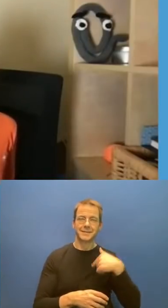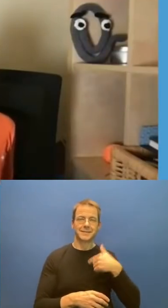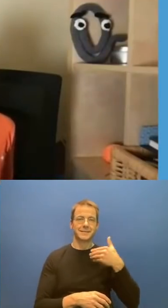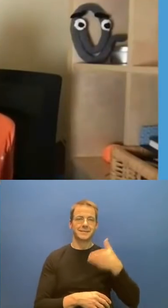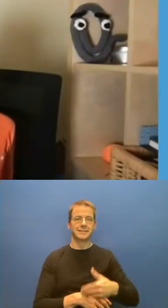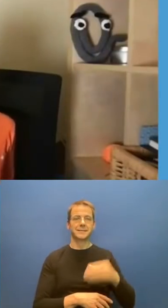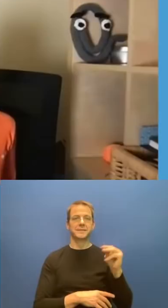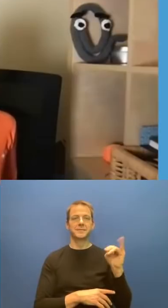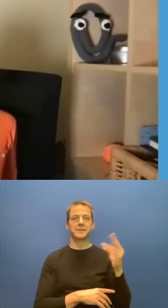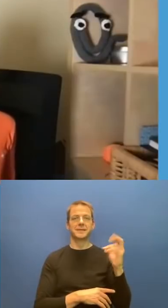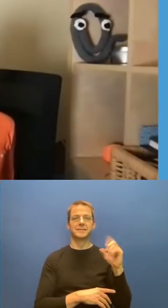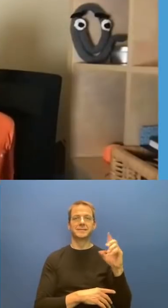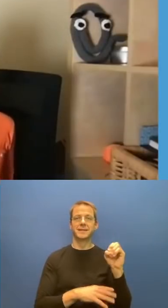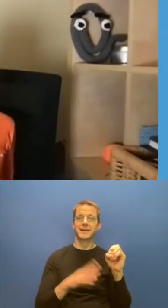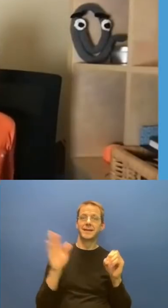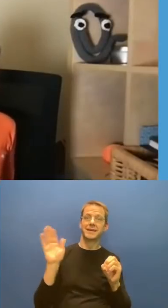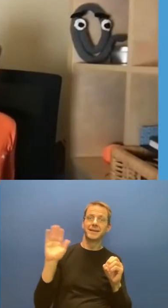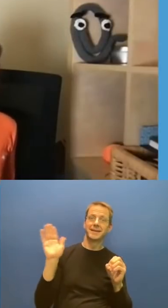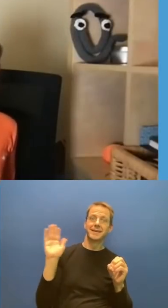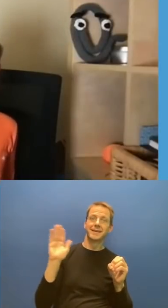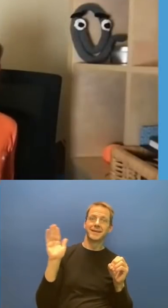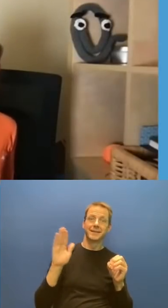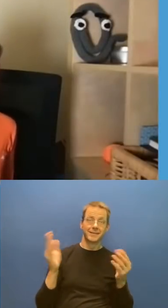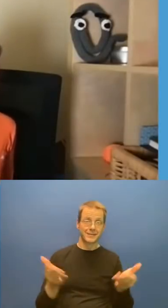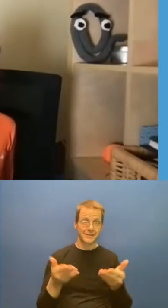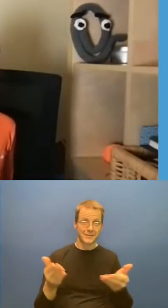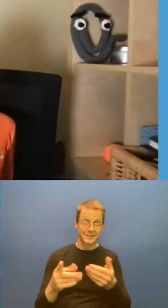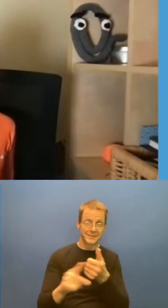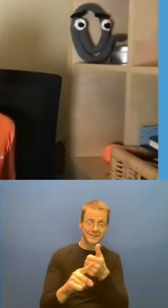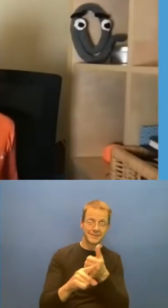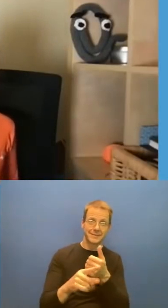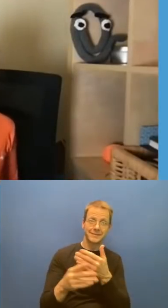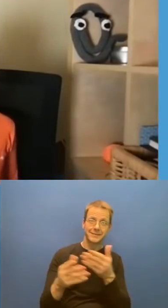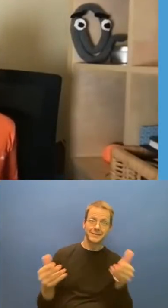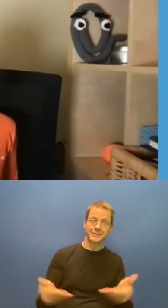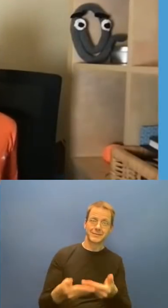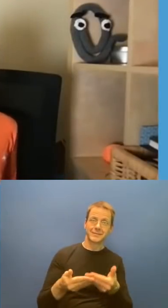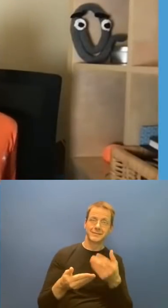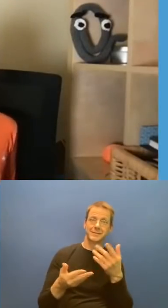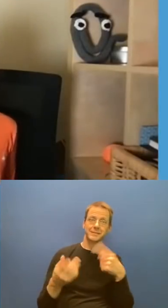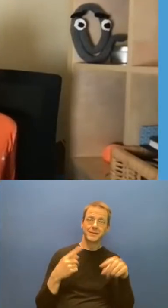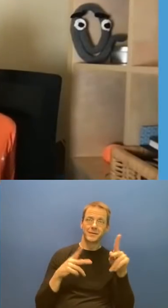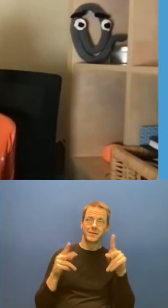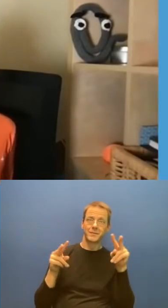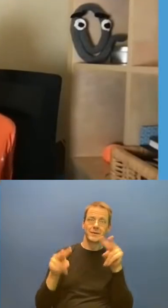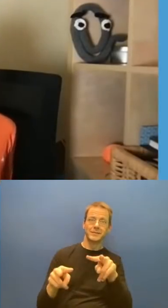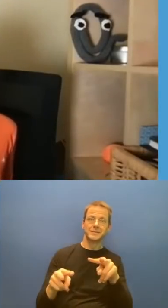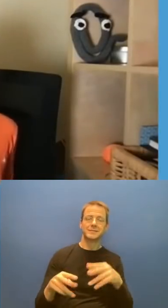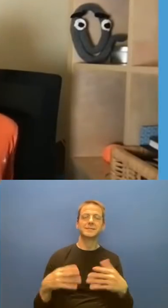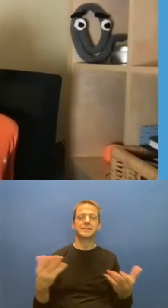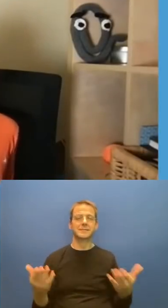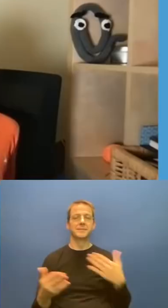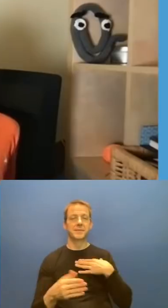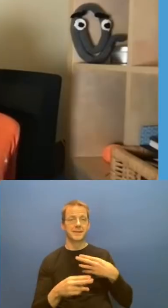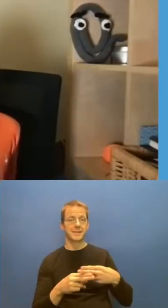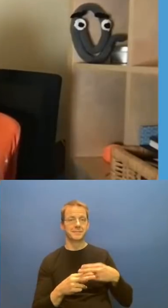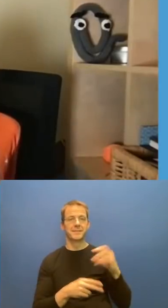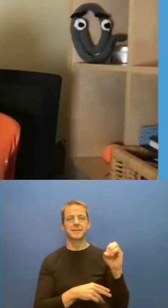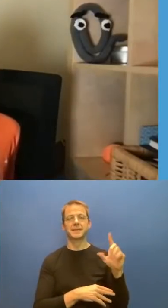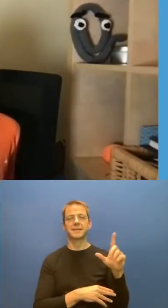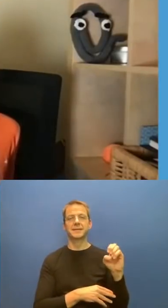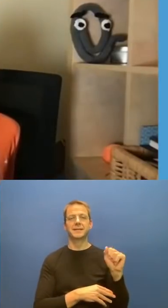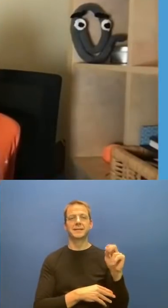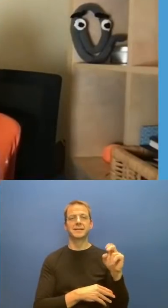watching? So my name's Eleanor, and I'm just here to talk a little bit about kids' COVID shots. I